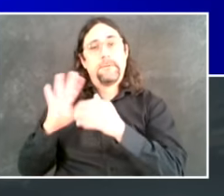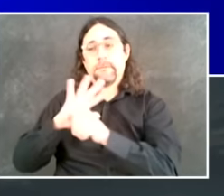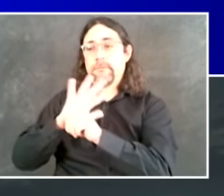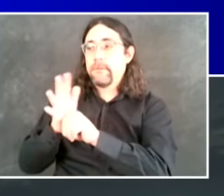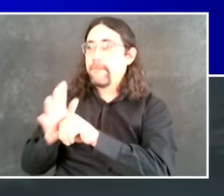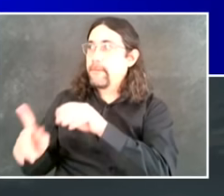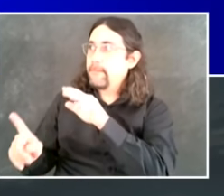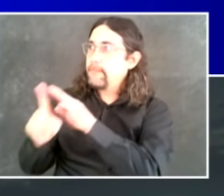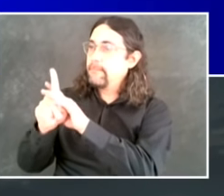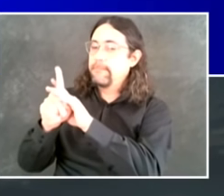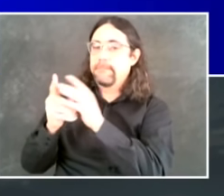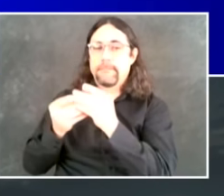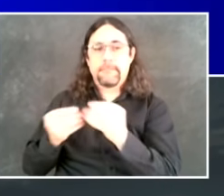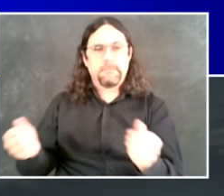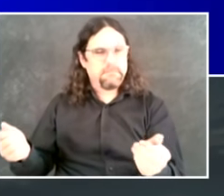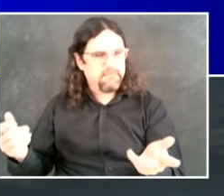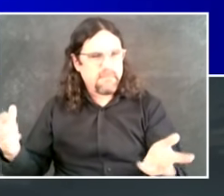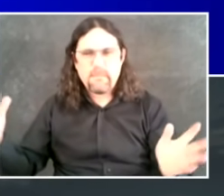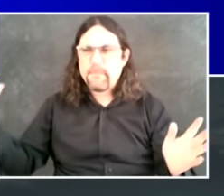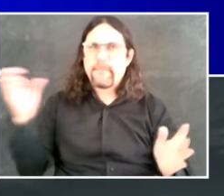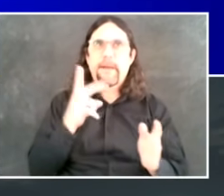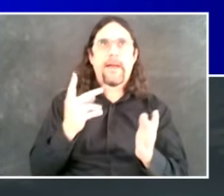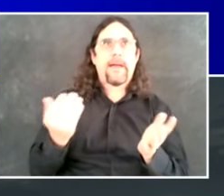want to rid ourselves of it.